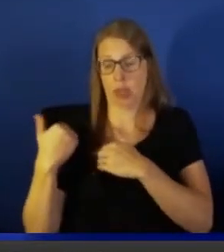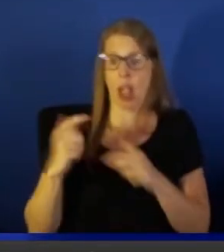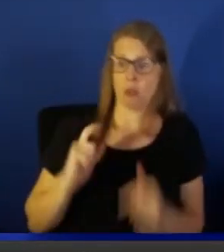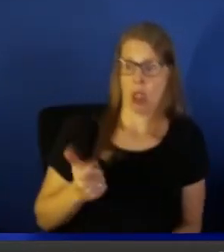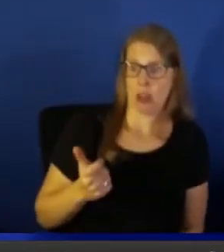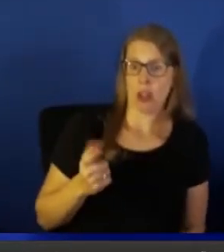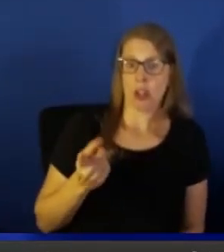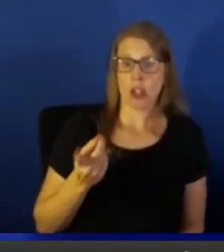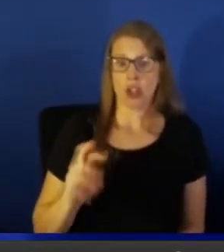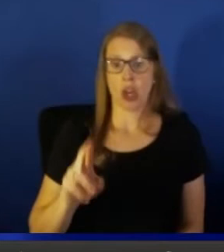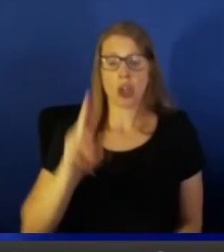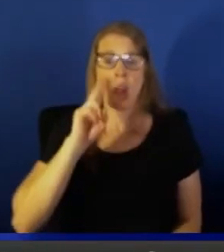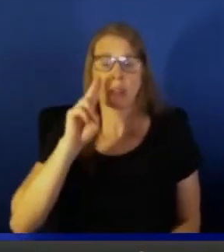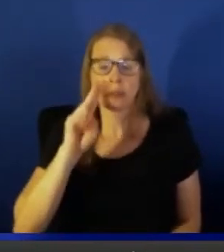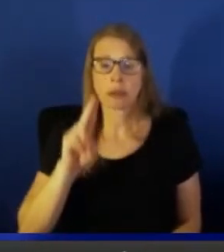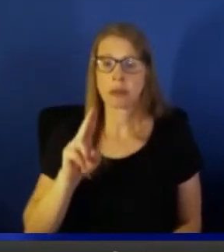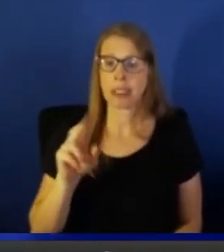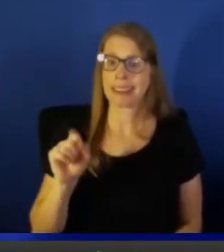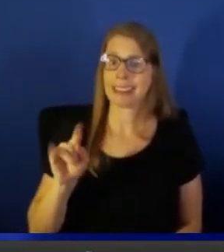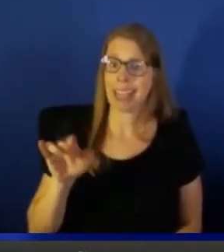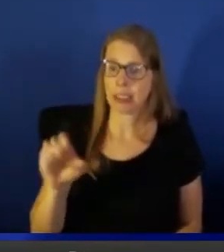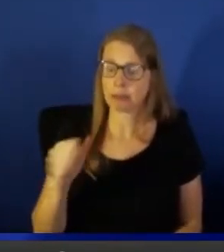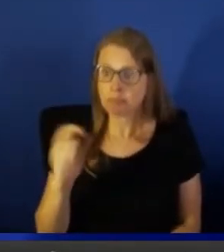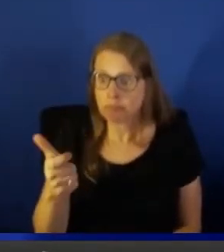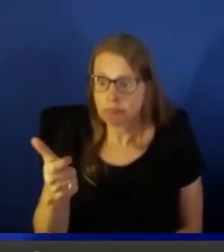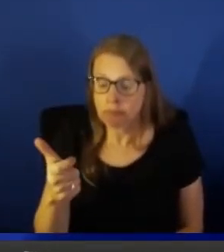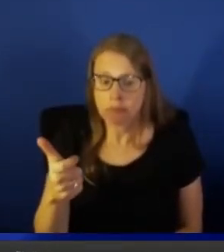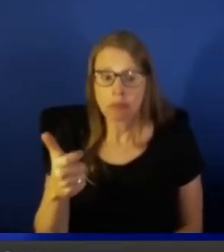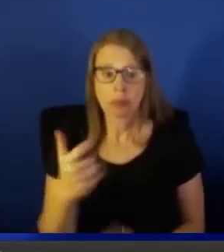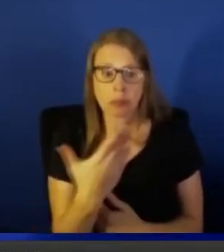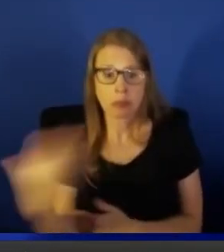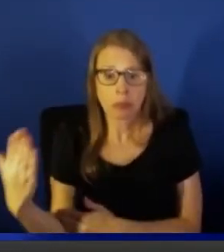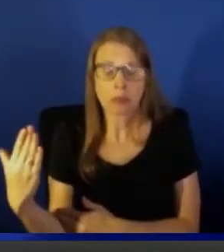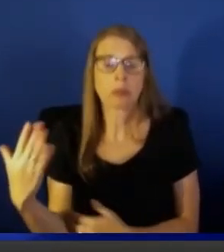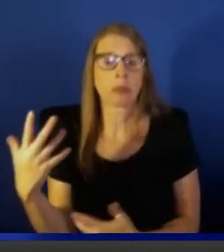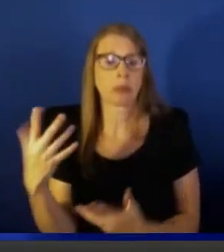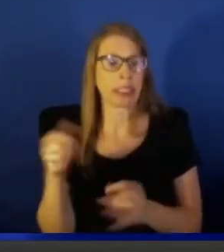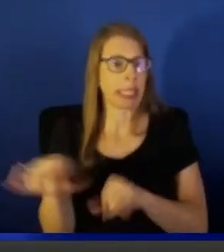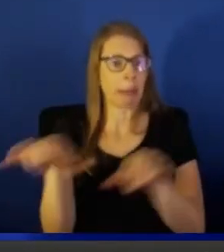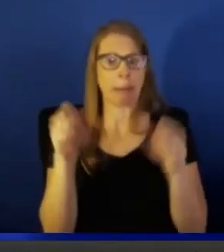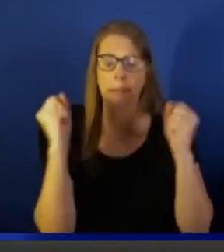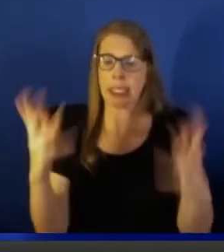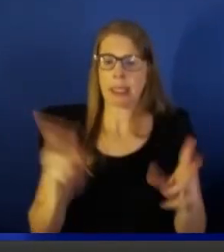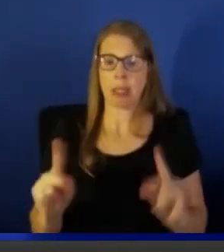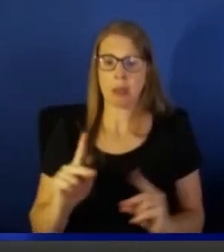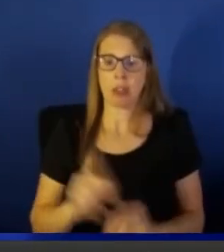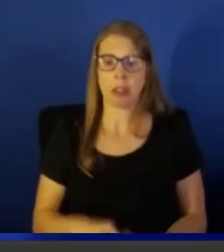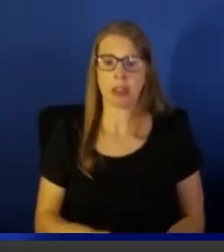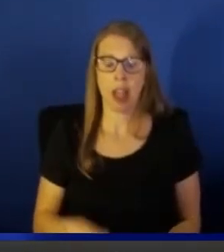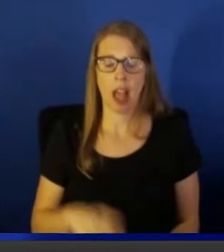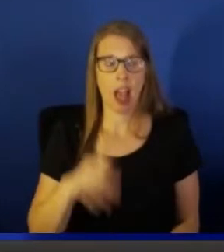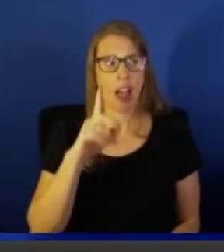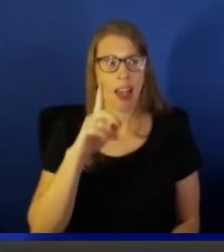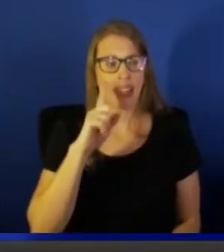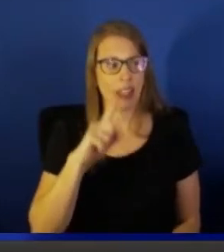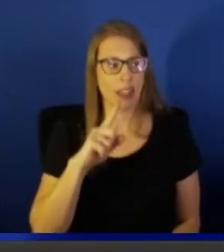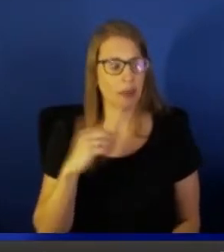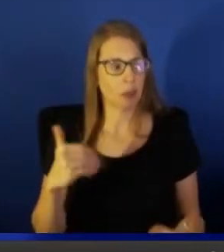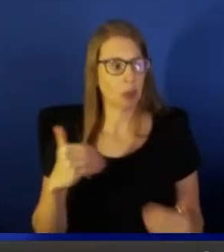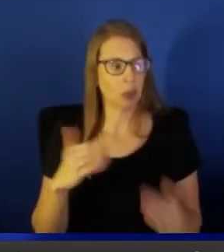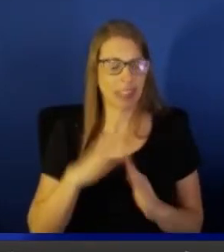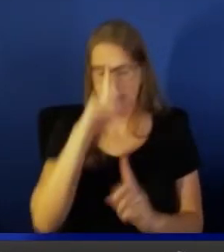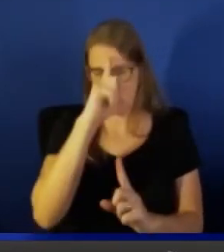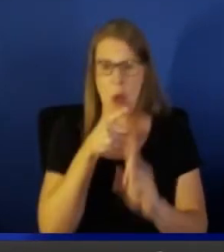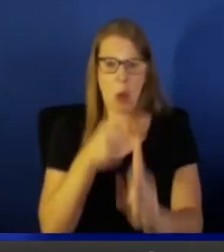Stites every morning, like a lot of other people in this region did. And I think it was this big goal of ours to just make sure you're getting